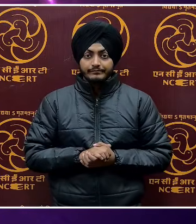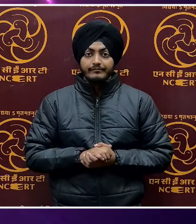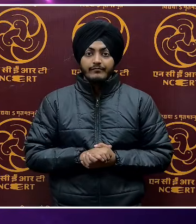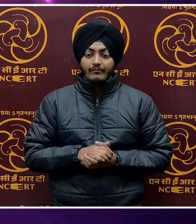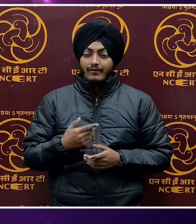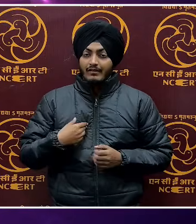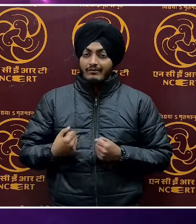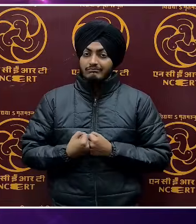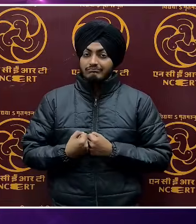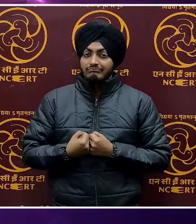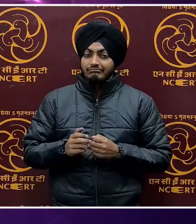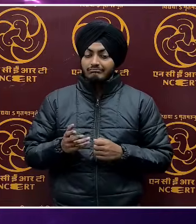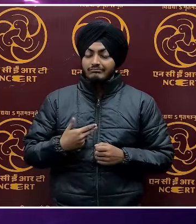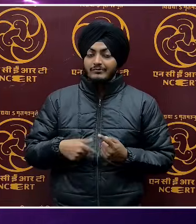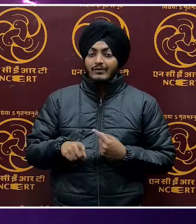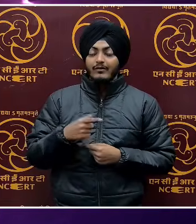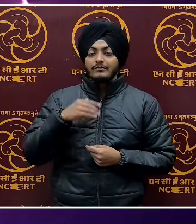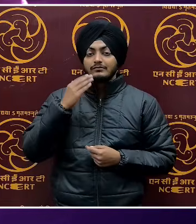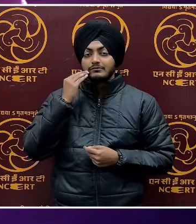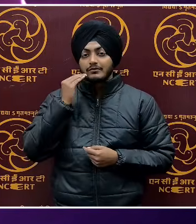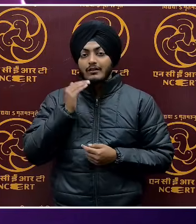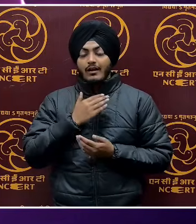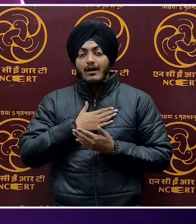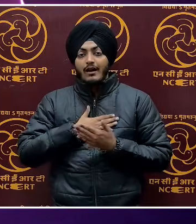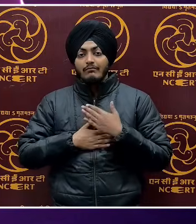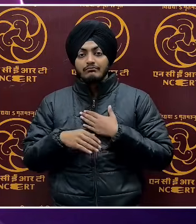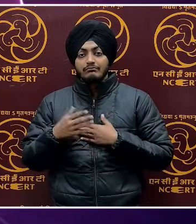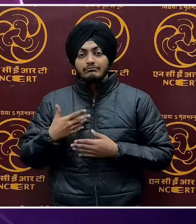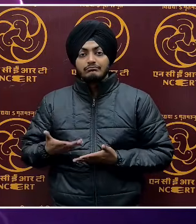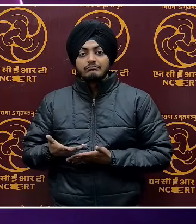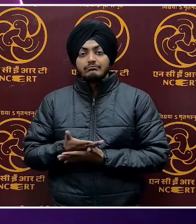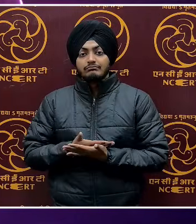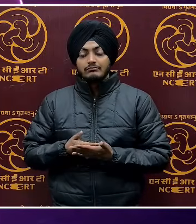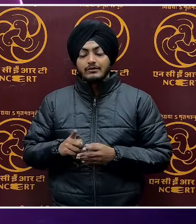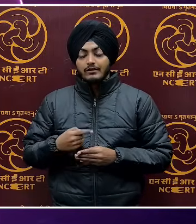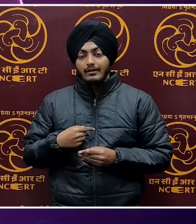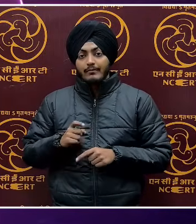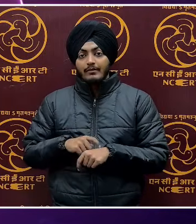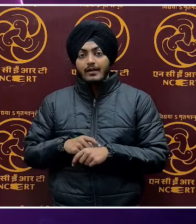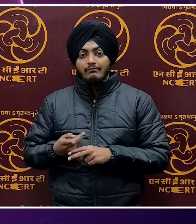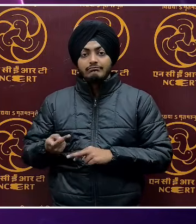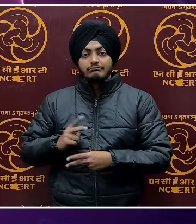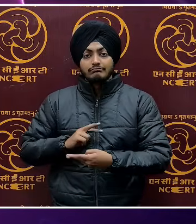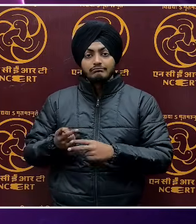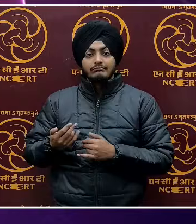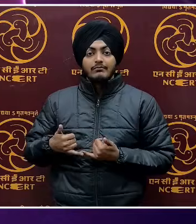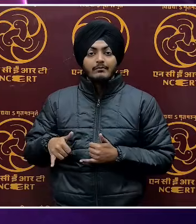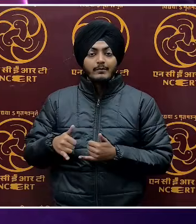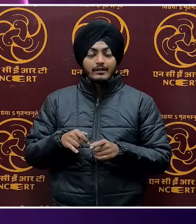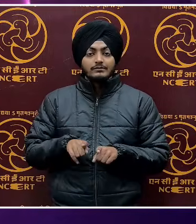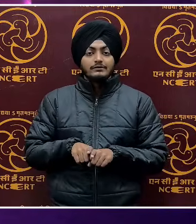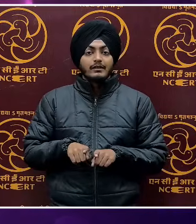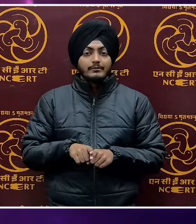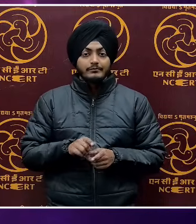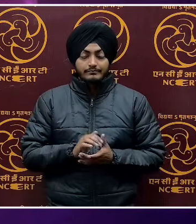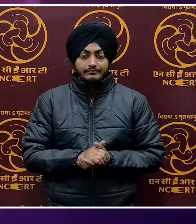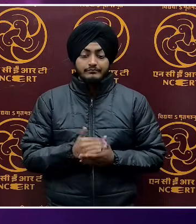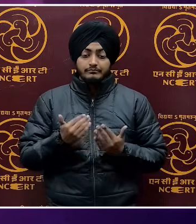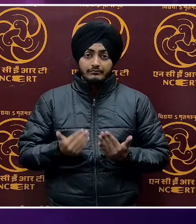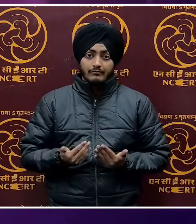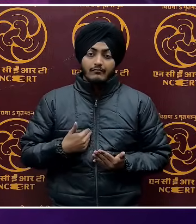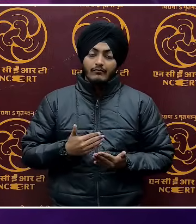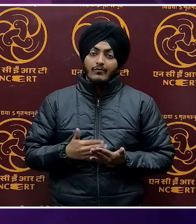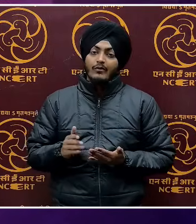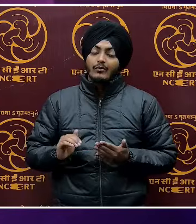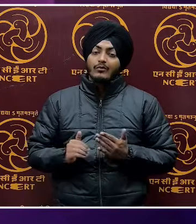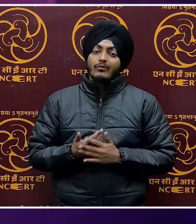each other. You can always be polite and kind. You can share things, and you can take your turn in playing with them. Yes, absolutely. Now, next